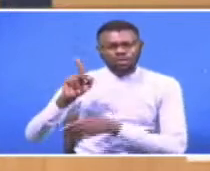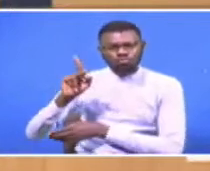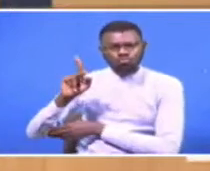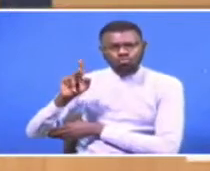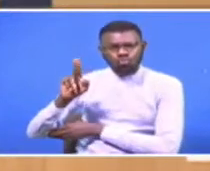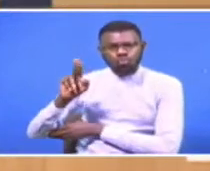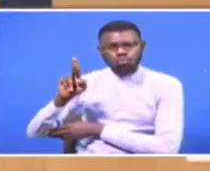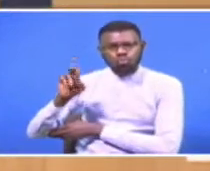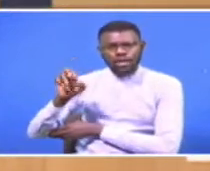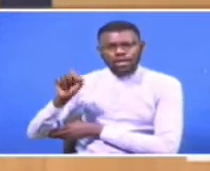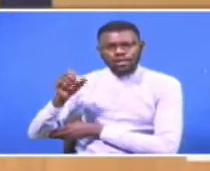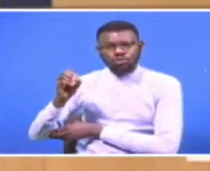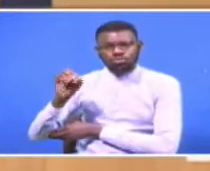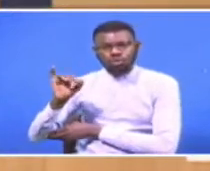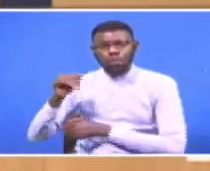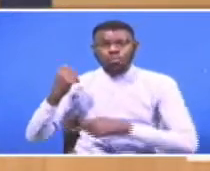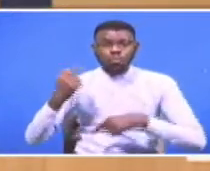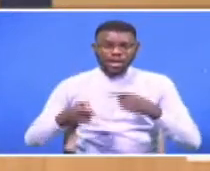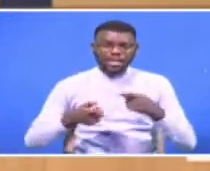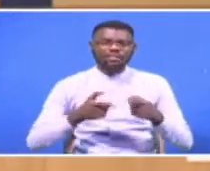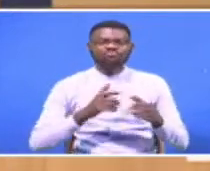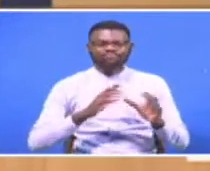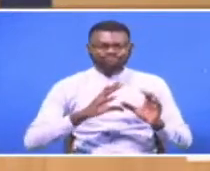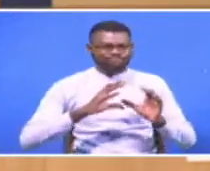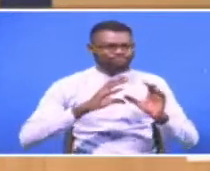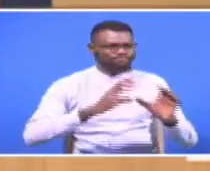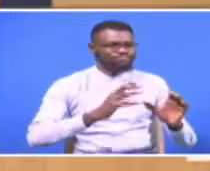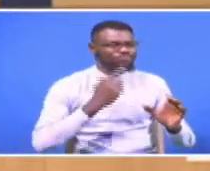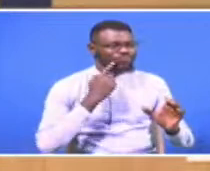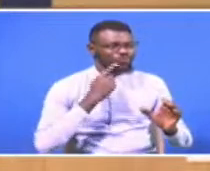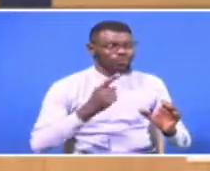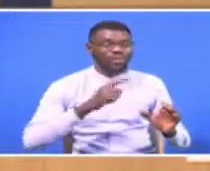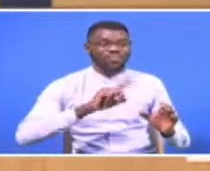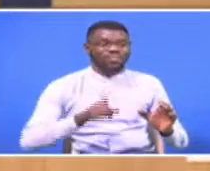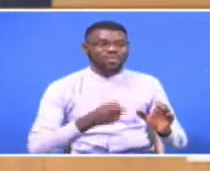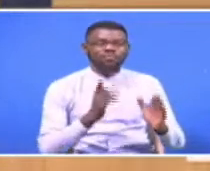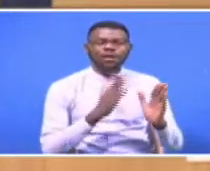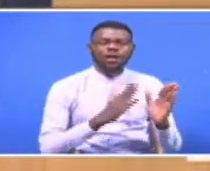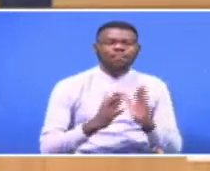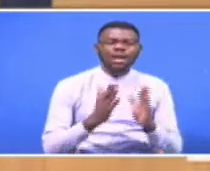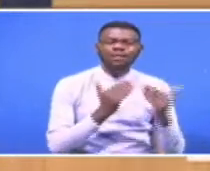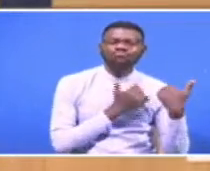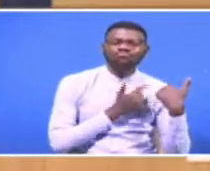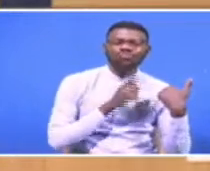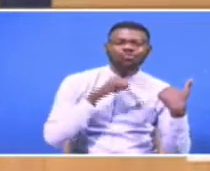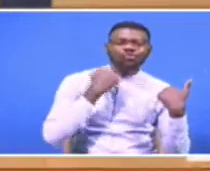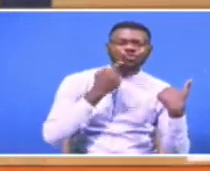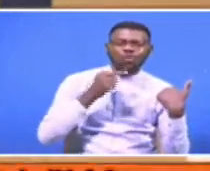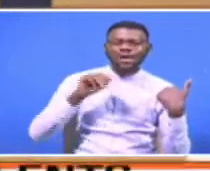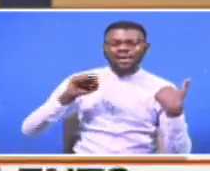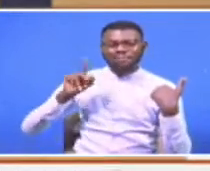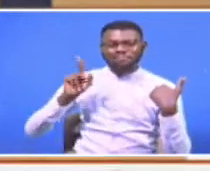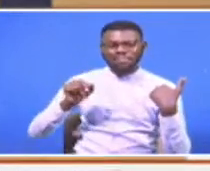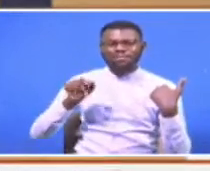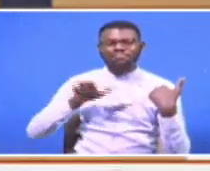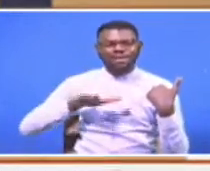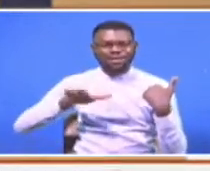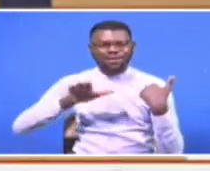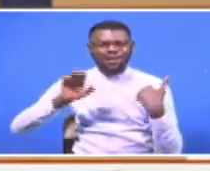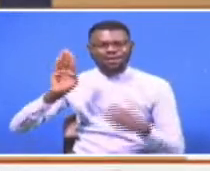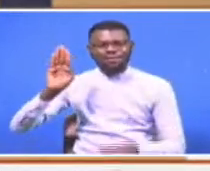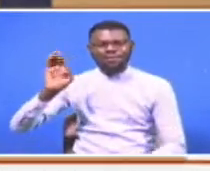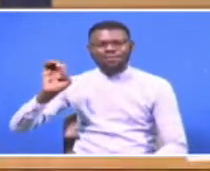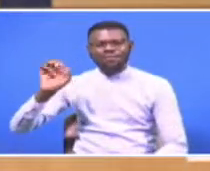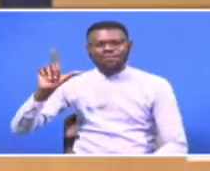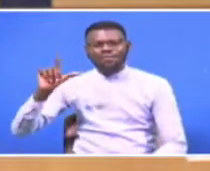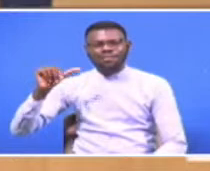awarded 100,000 shillings cash prize. The event was organized by Belgut Member of Parliament Nelson Koech in conjunction